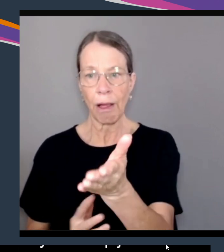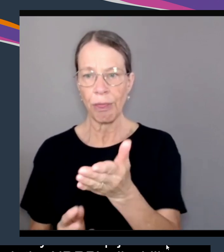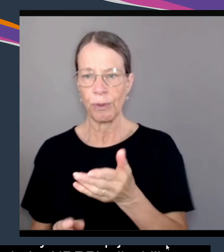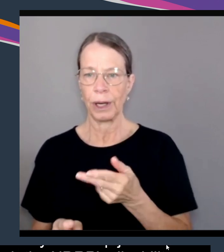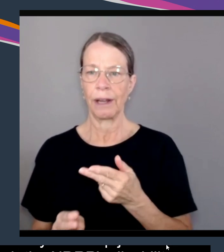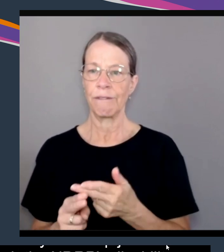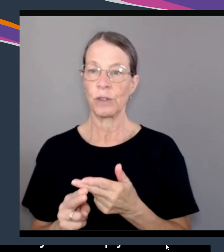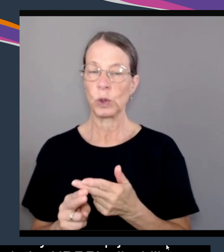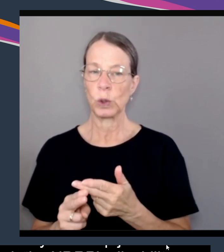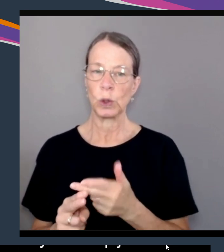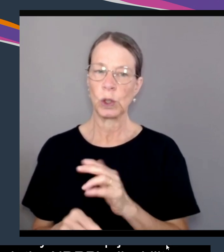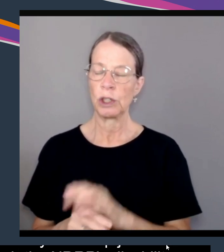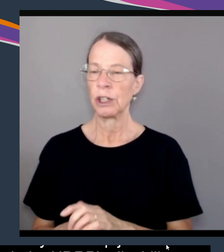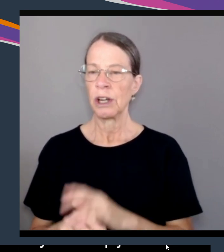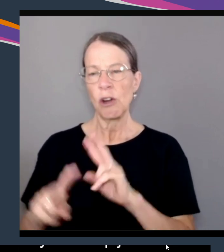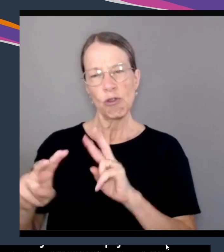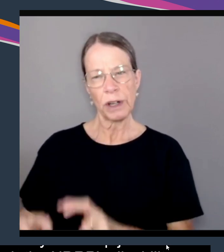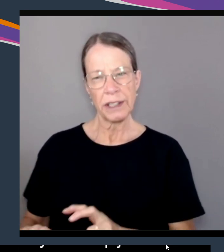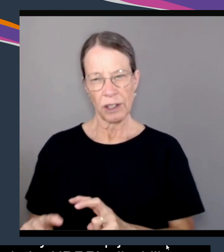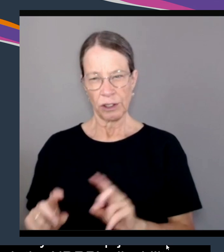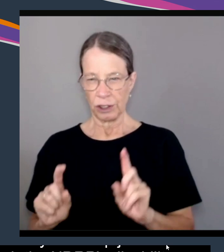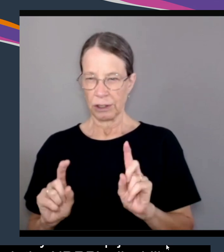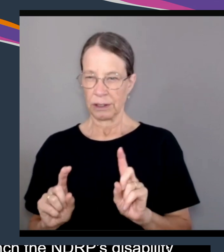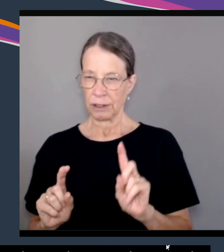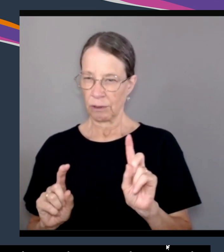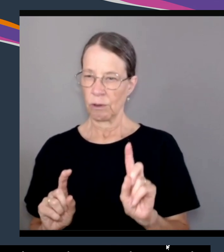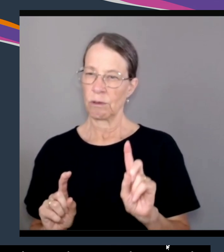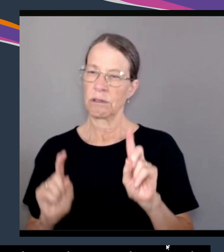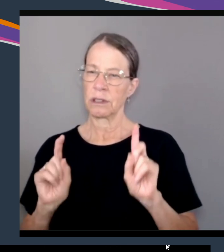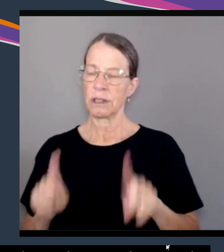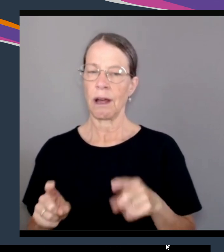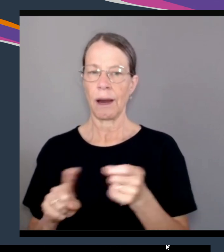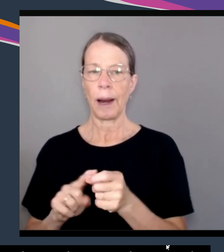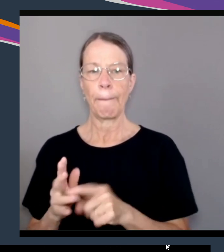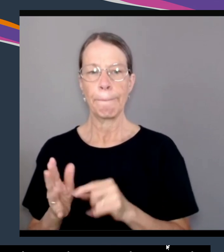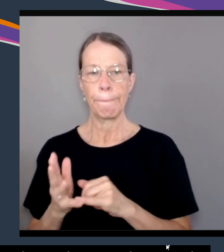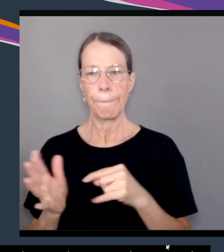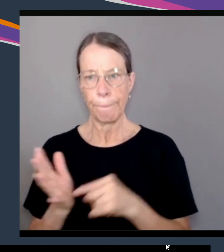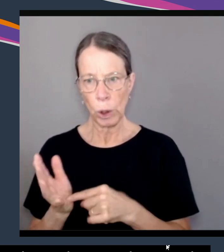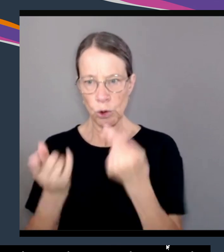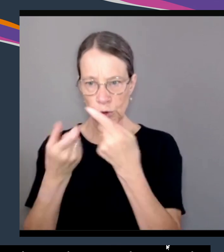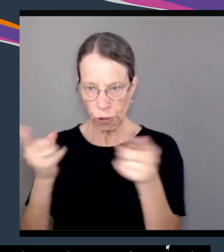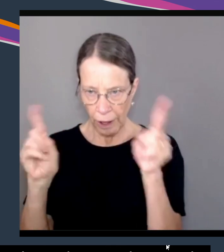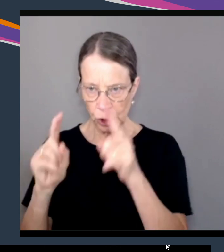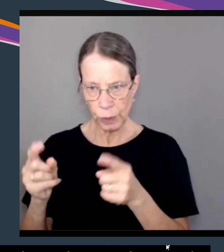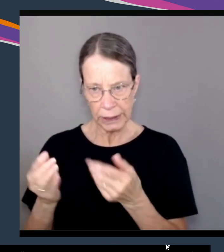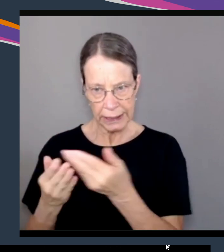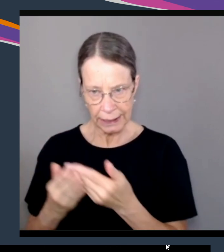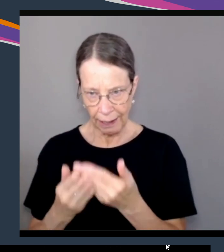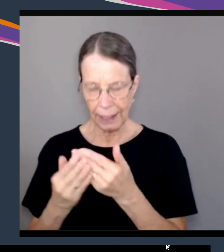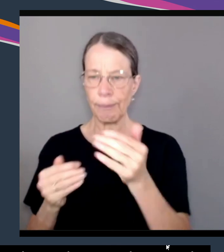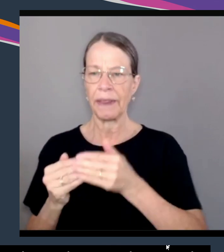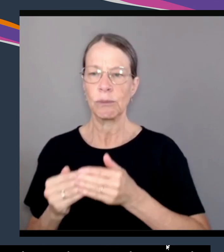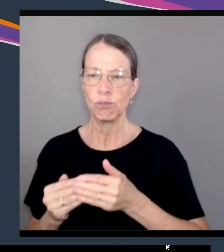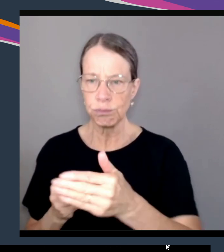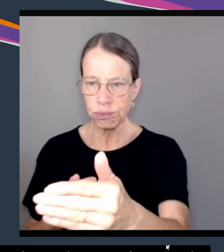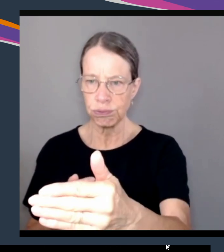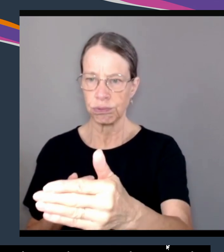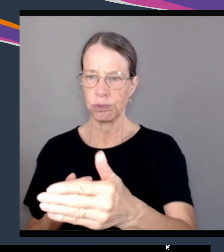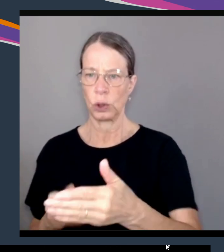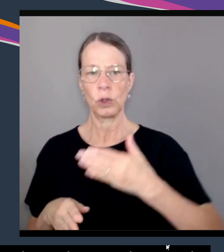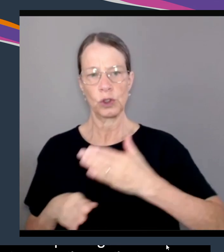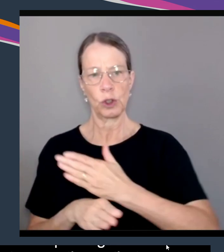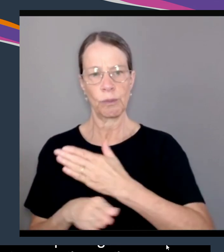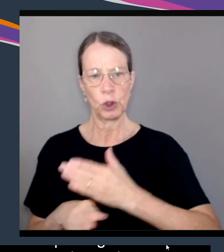from postgraduate study into long-term careers. And it's a pathway that seeks to strengthen the research workforce to reflect the